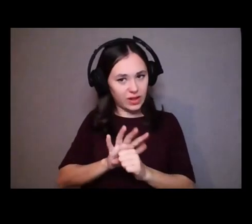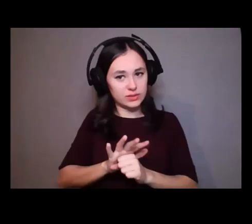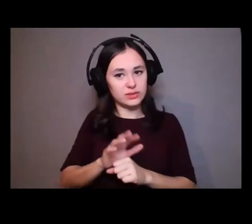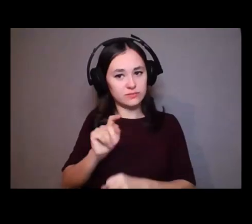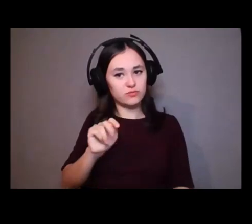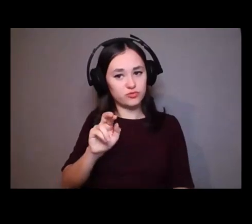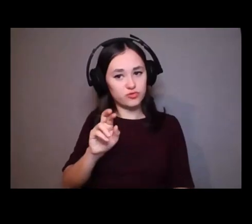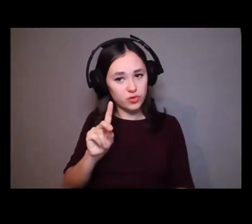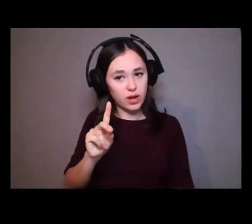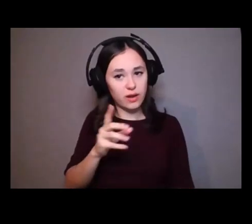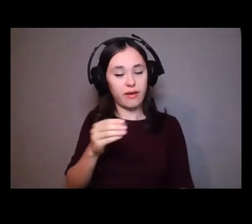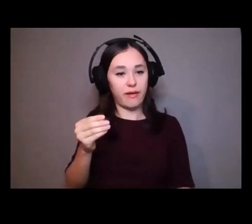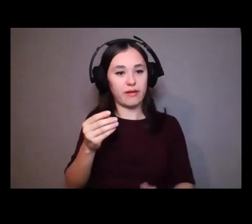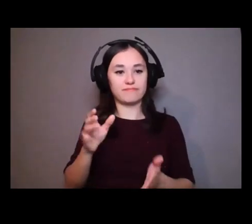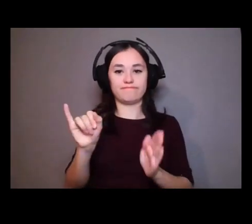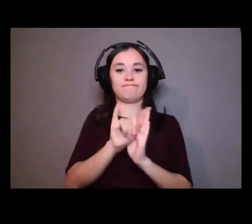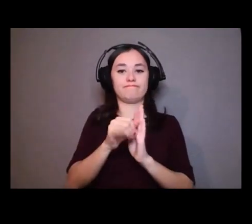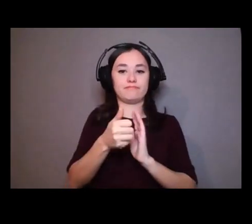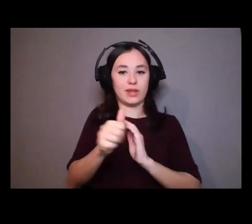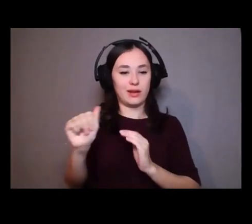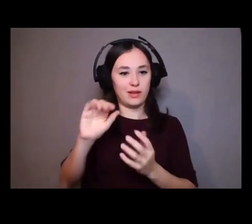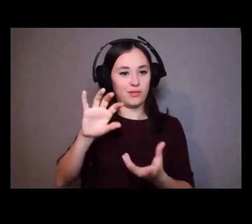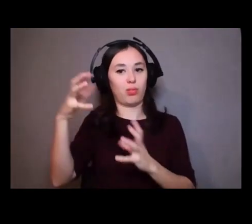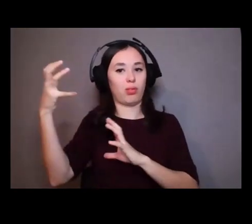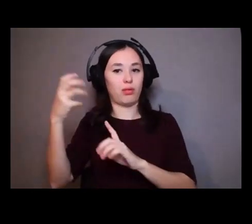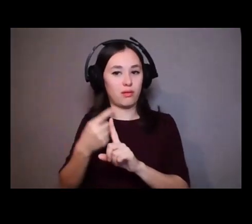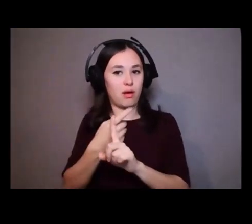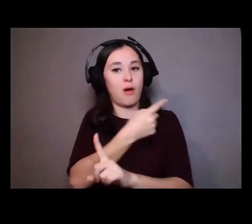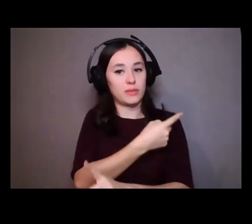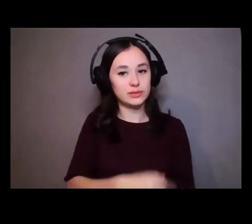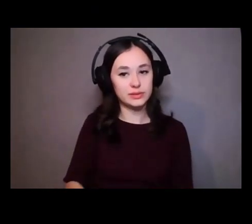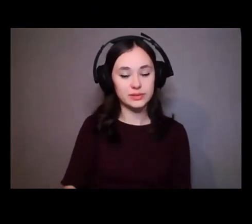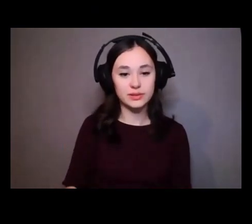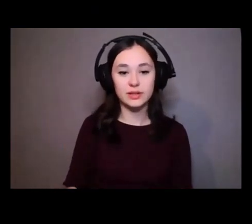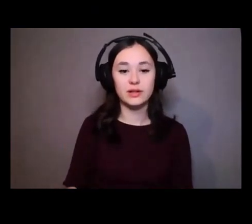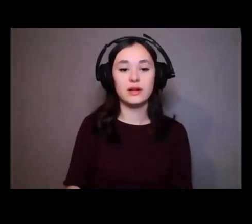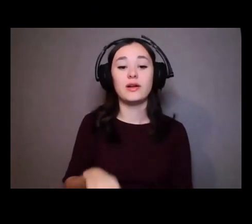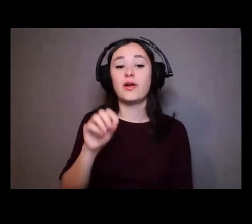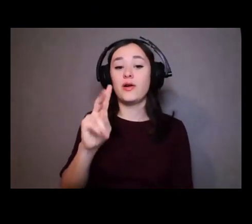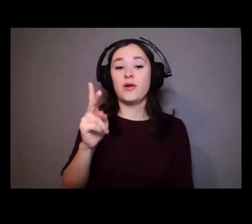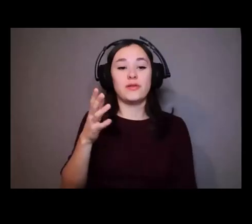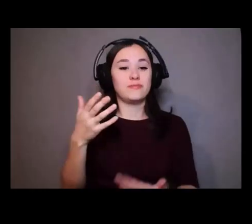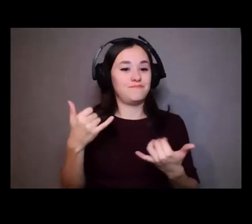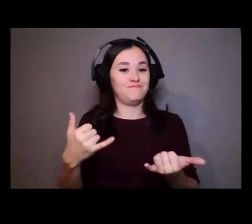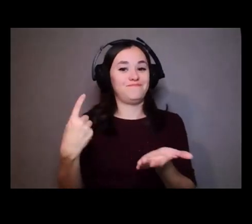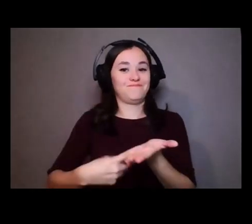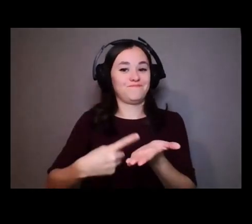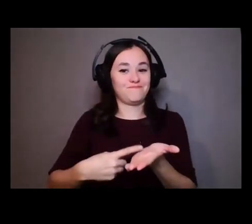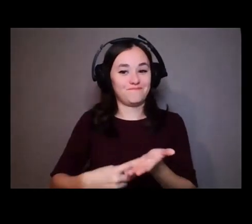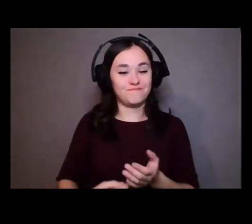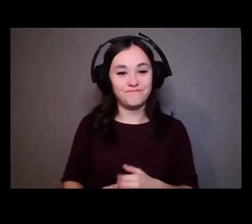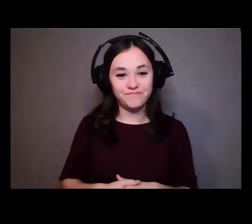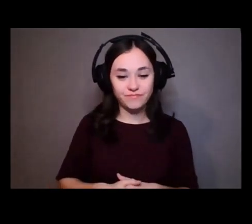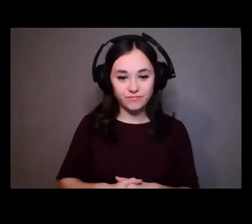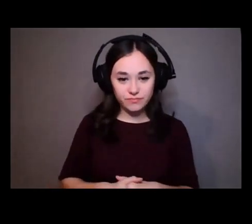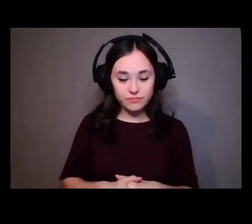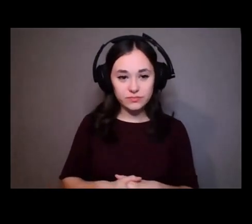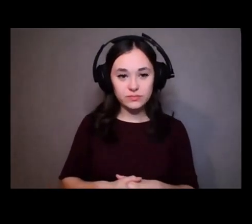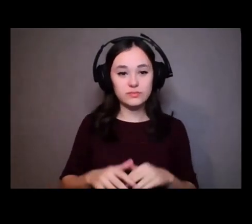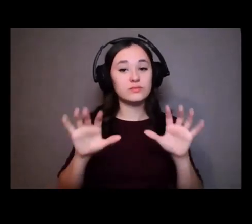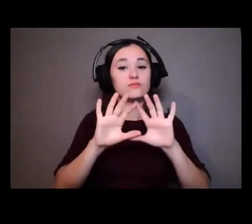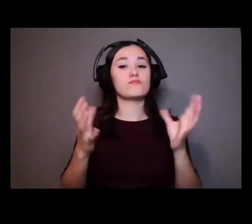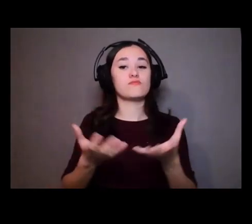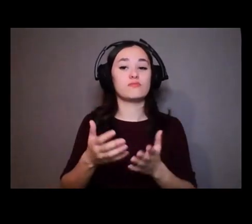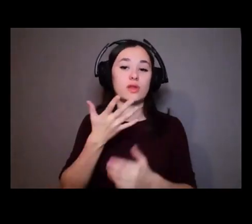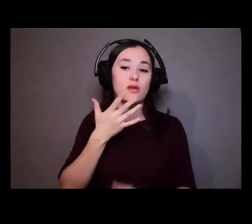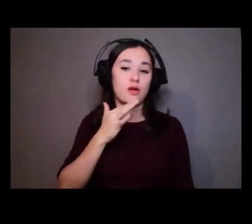have otherwise observed. So let's get into it and actually talk about what we found. So total Colorado Medicaid and